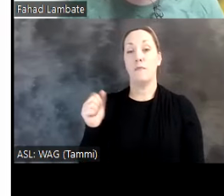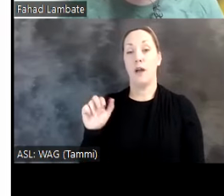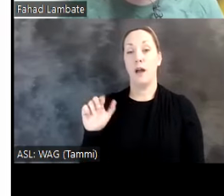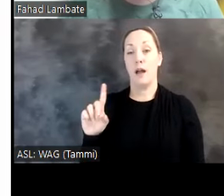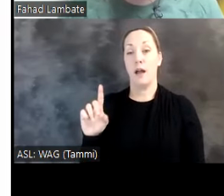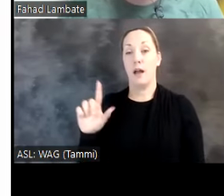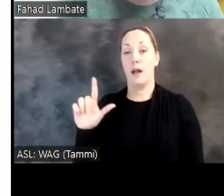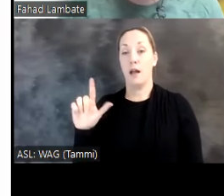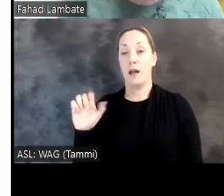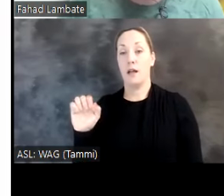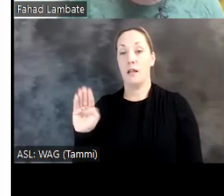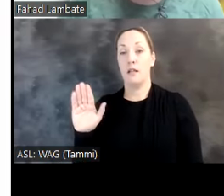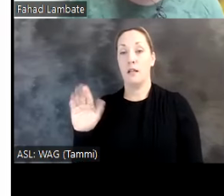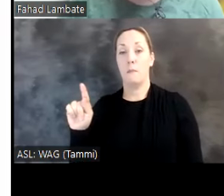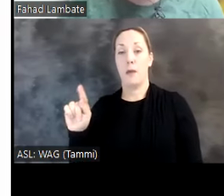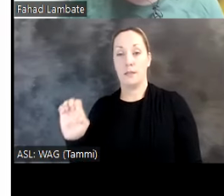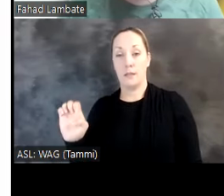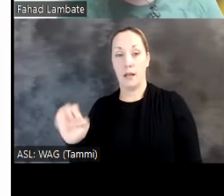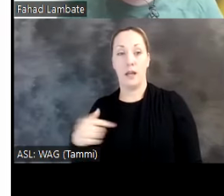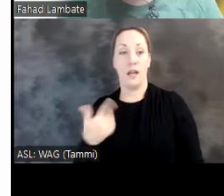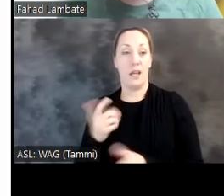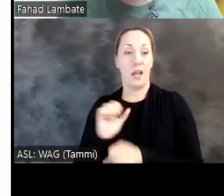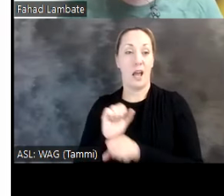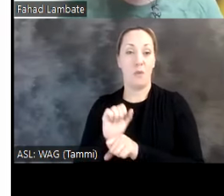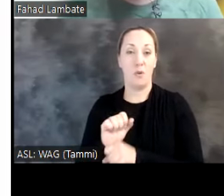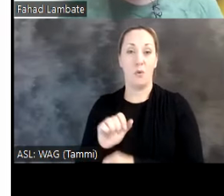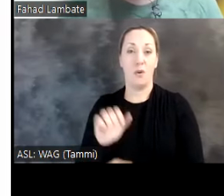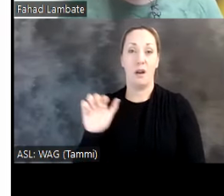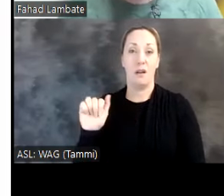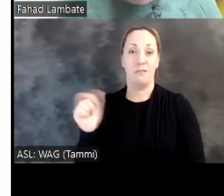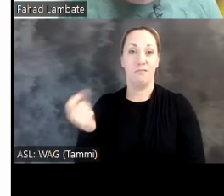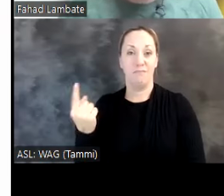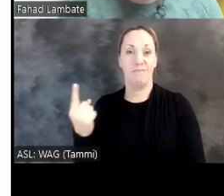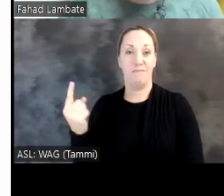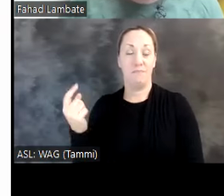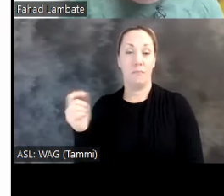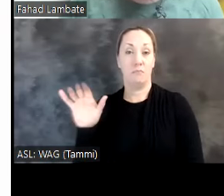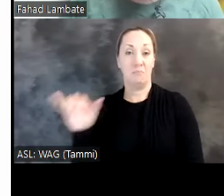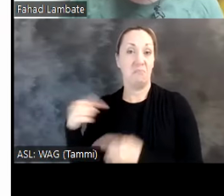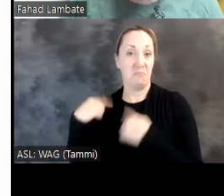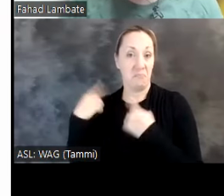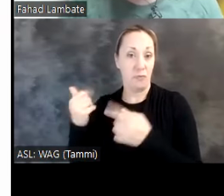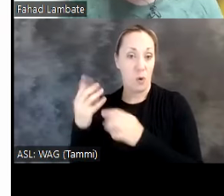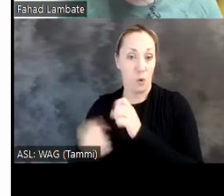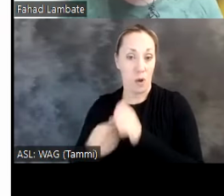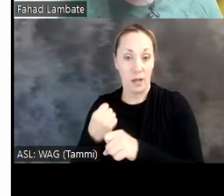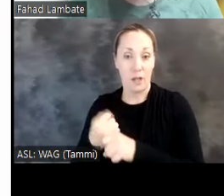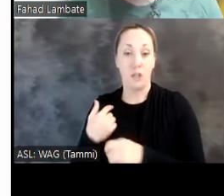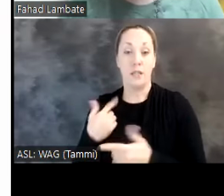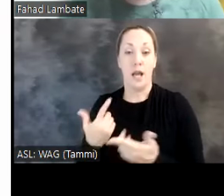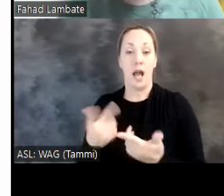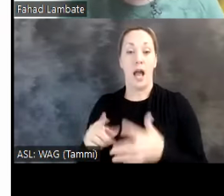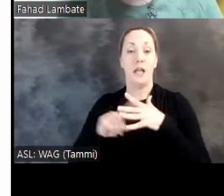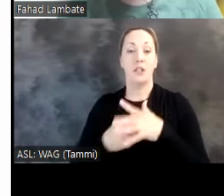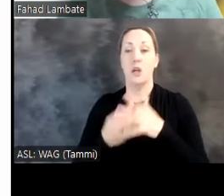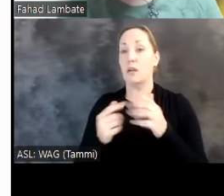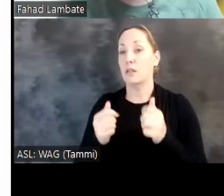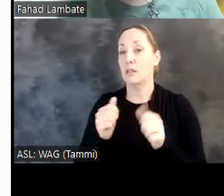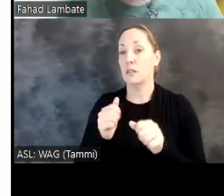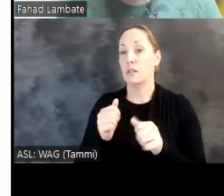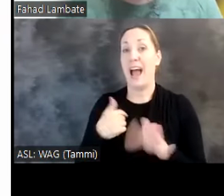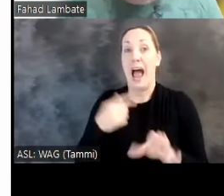have been working with Barrier Break since 7+ years now. I started here as a document remediator wherein I wasn't aware, to be